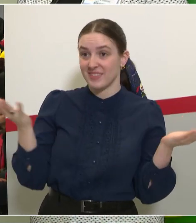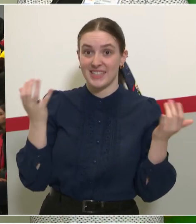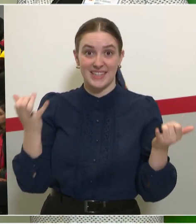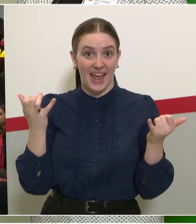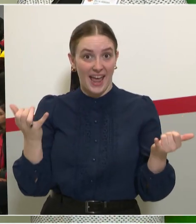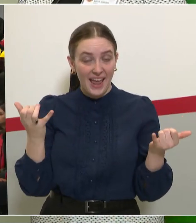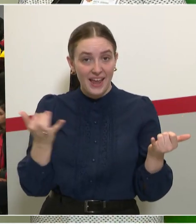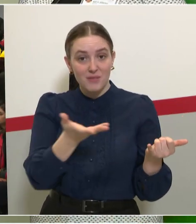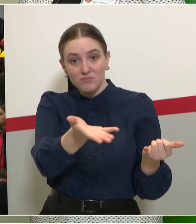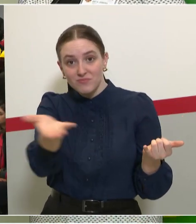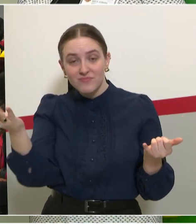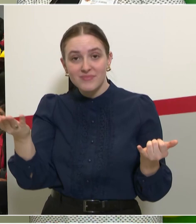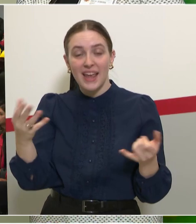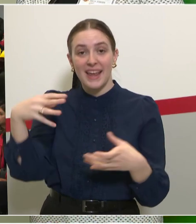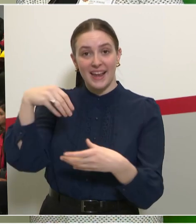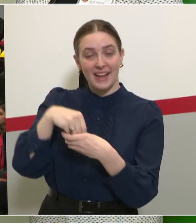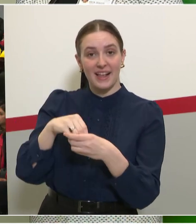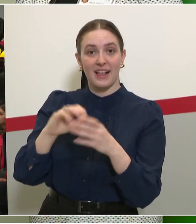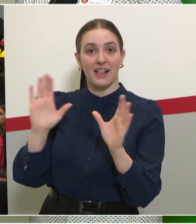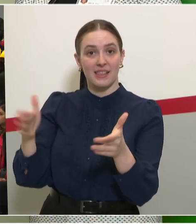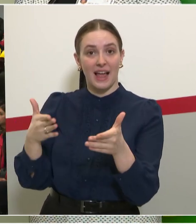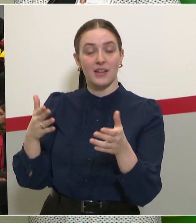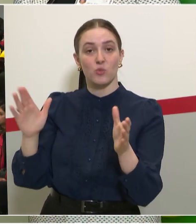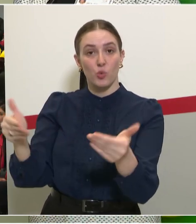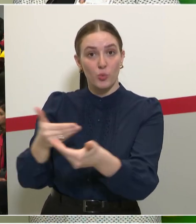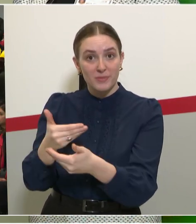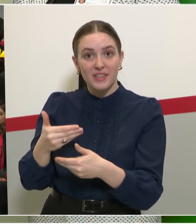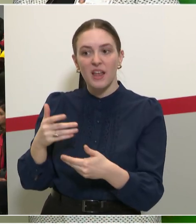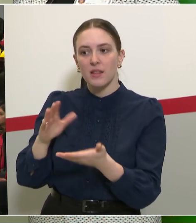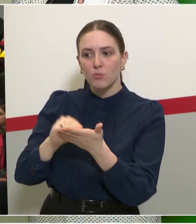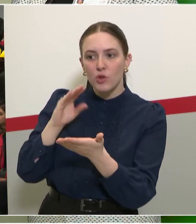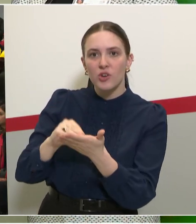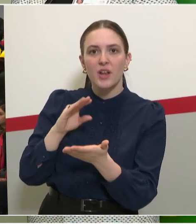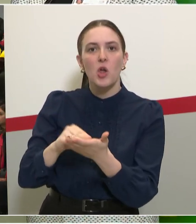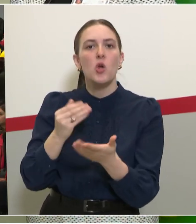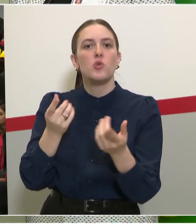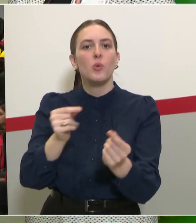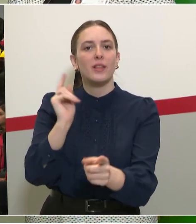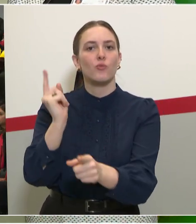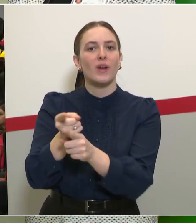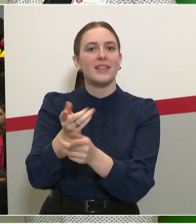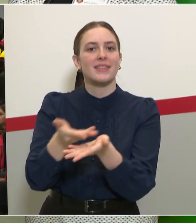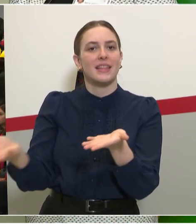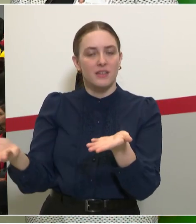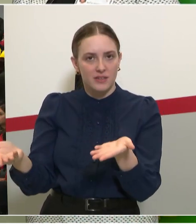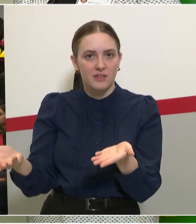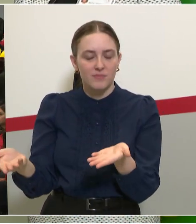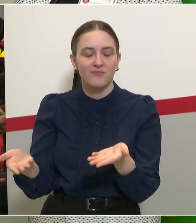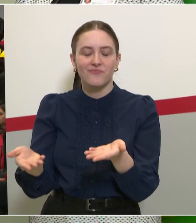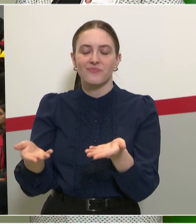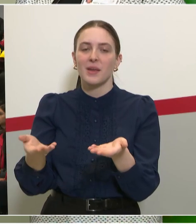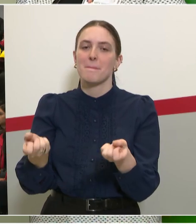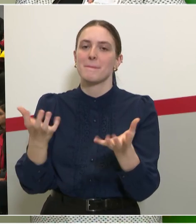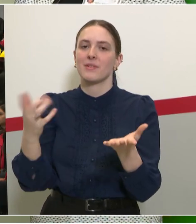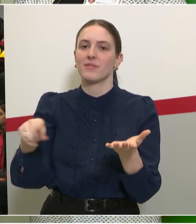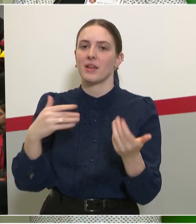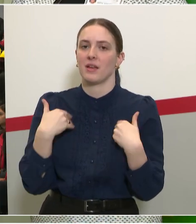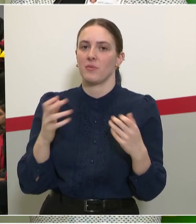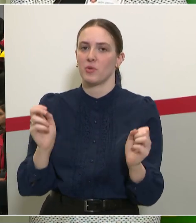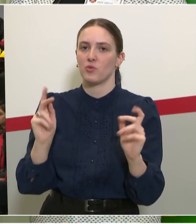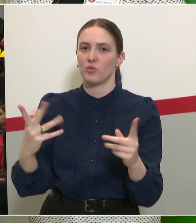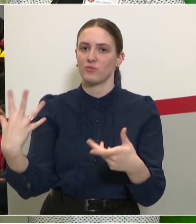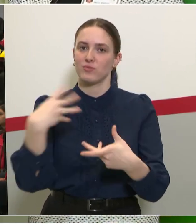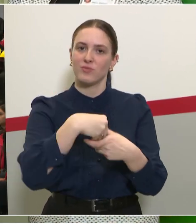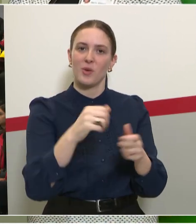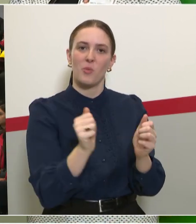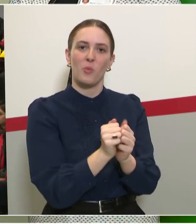that are in classrooms, that are doing the right thing. And many of them have an opportunity to be in the Marion